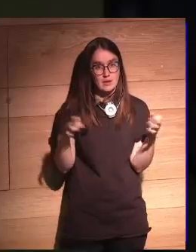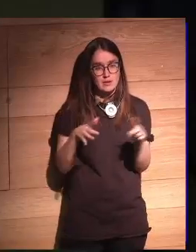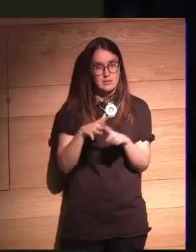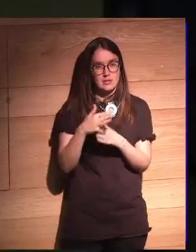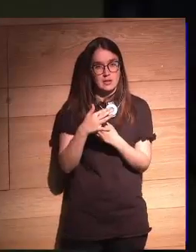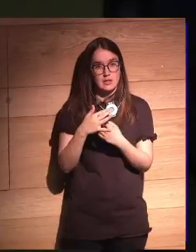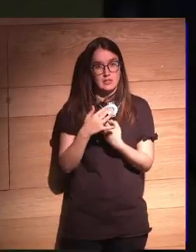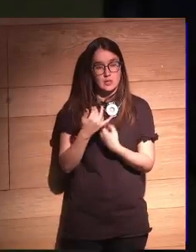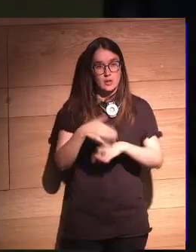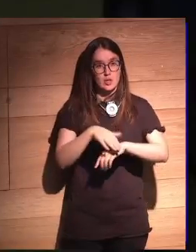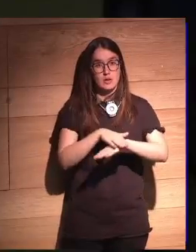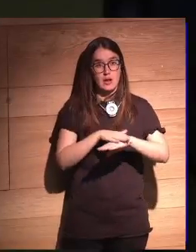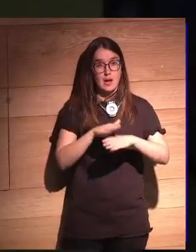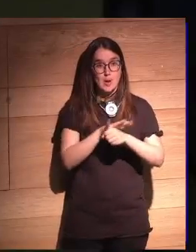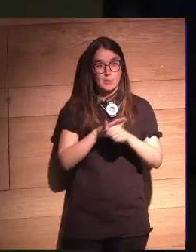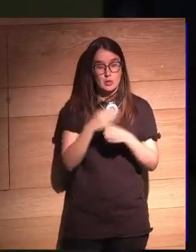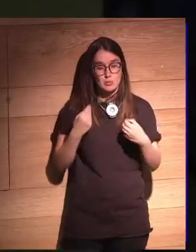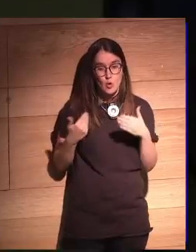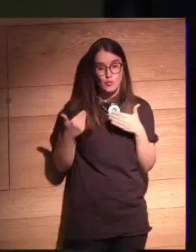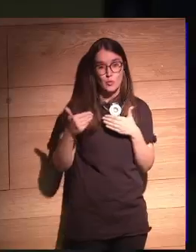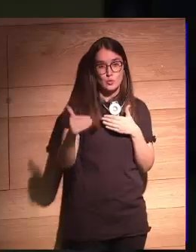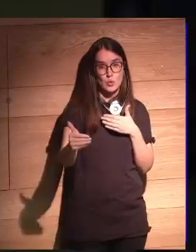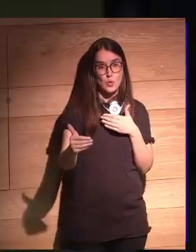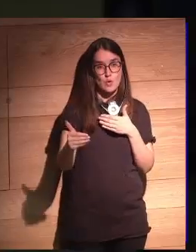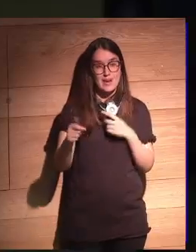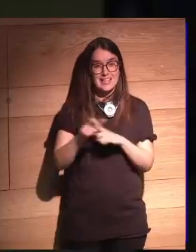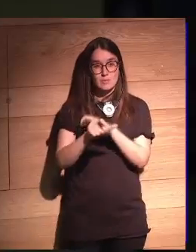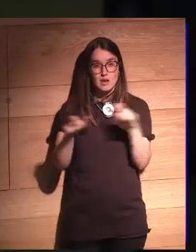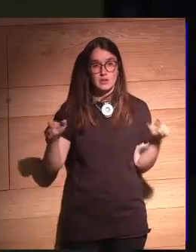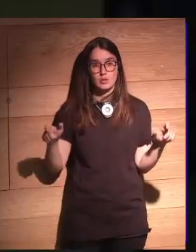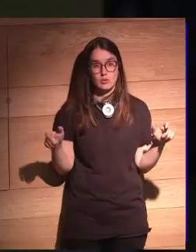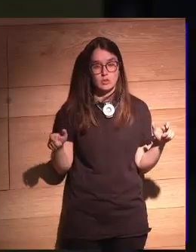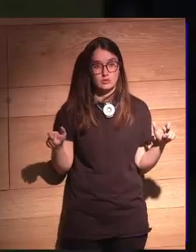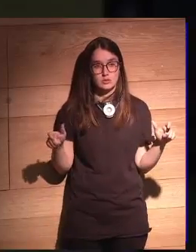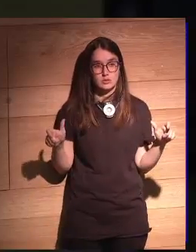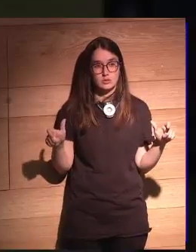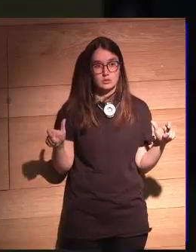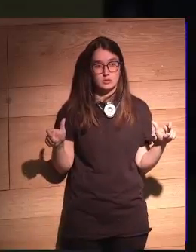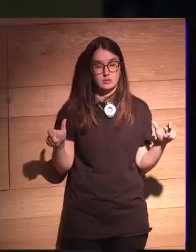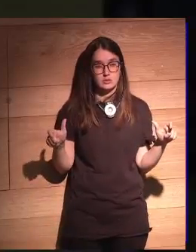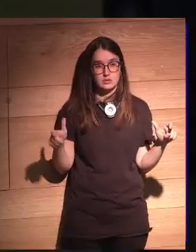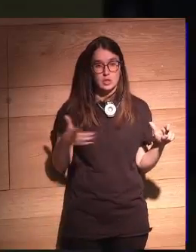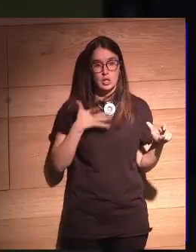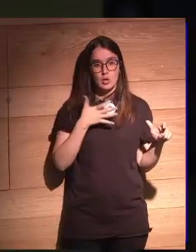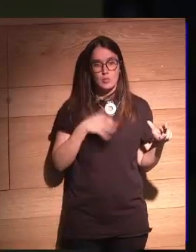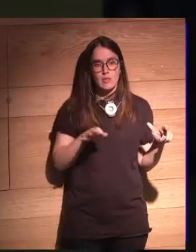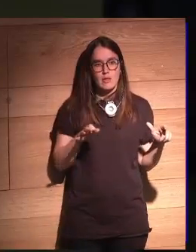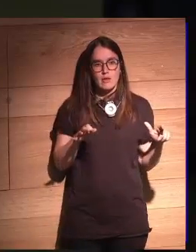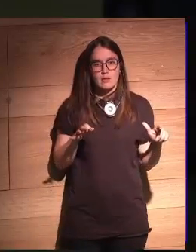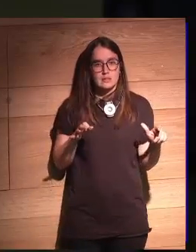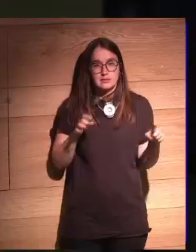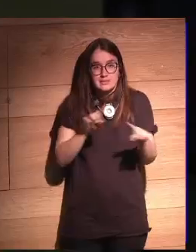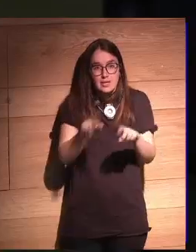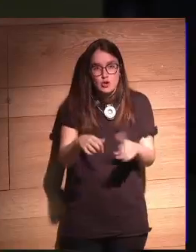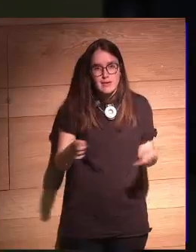the future that people used to feel that they could depend upon is not really there any longer. I mean, I think there's a way to tie